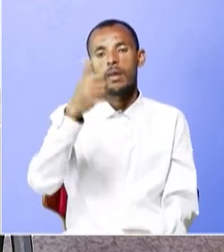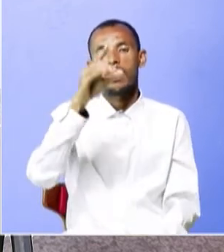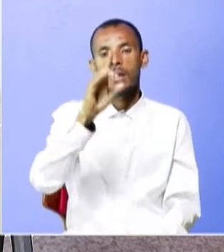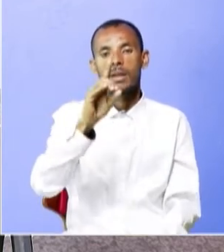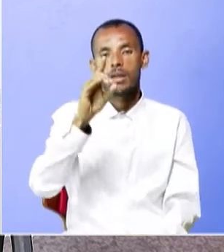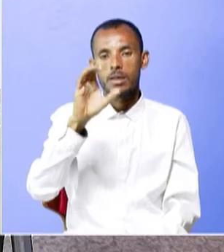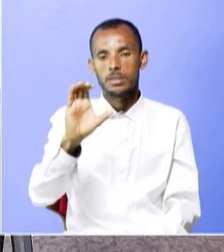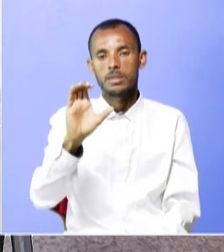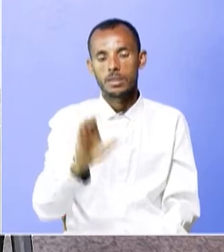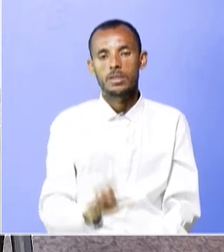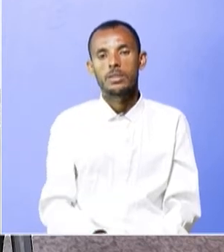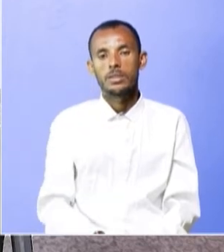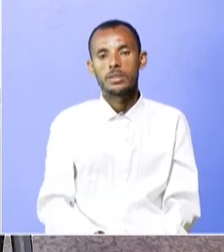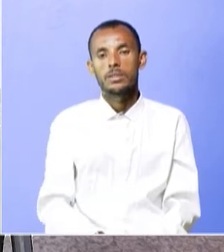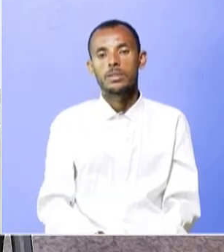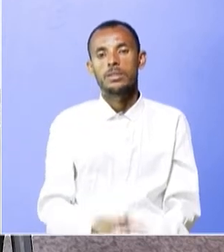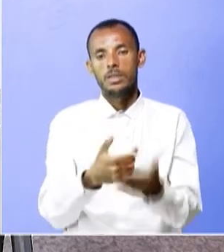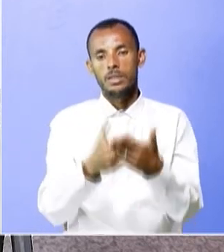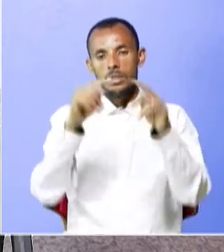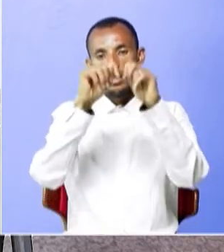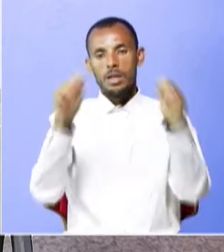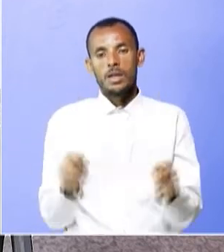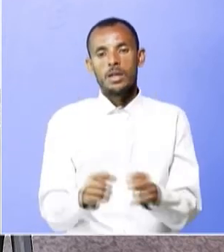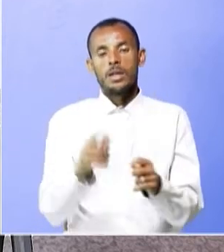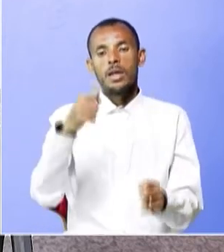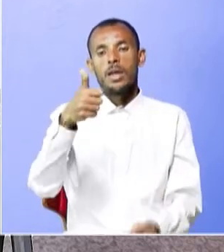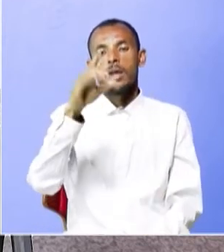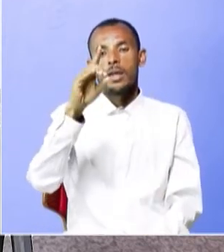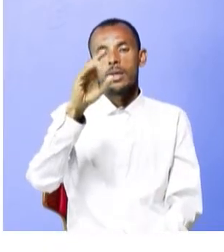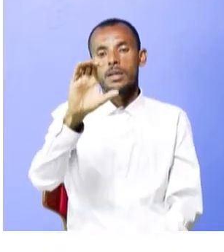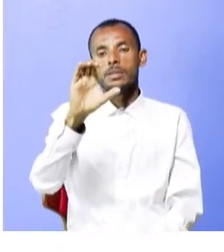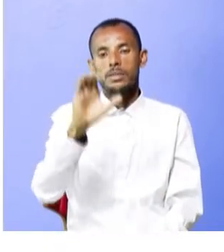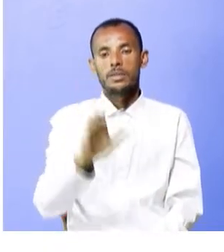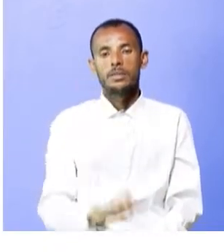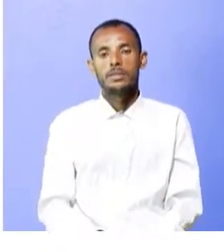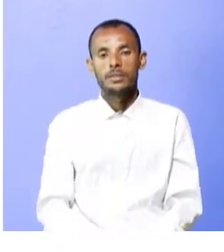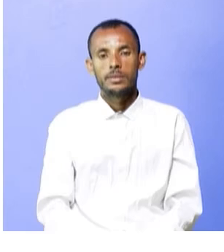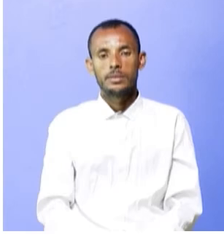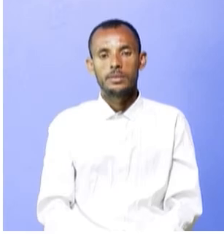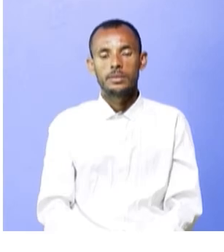Okay, you can add this triangle, the area of triangle ADC,